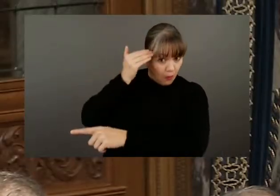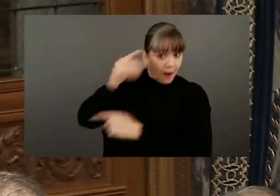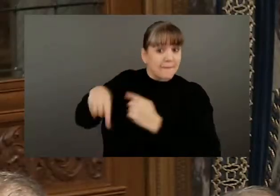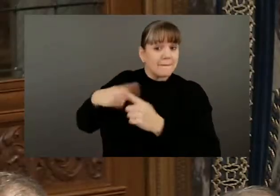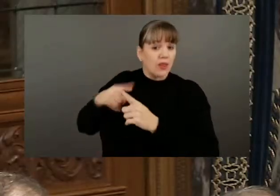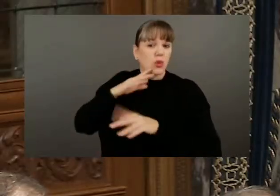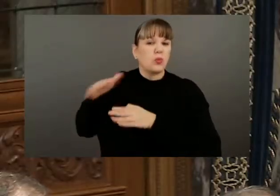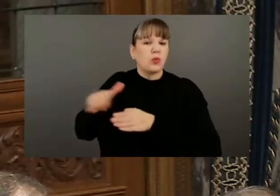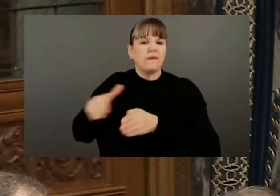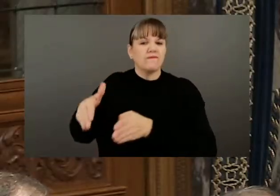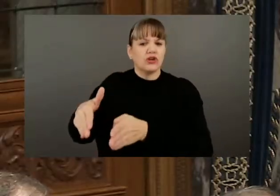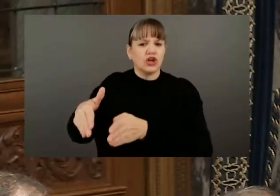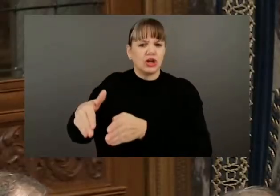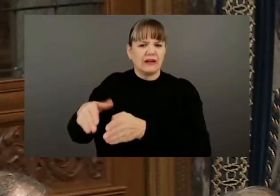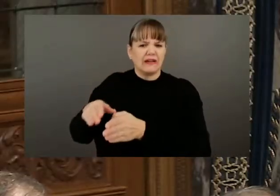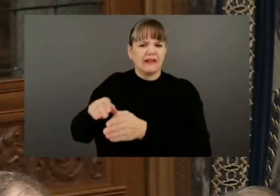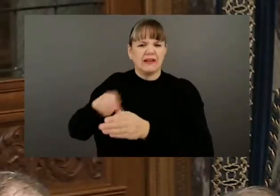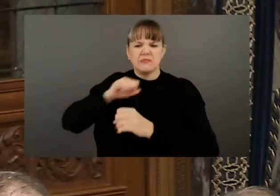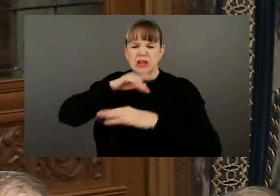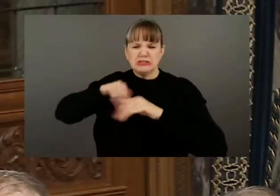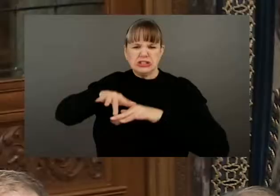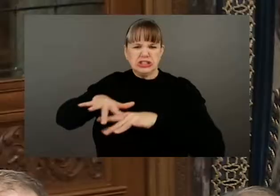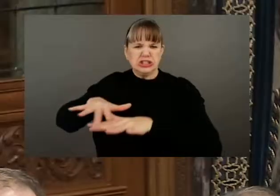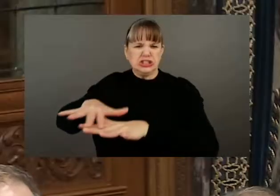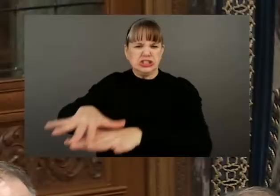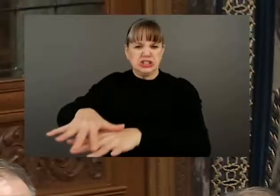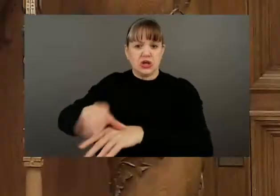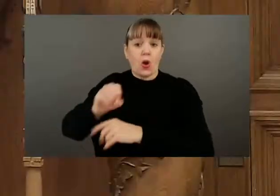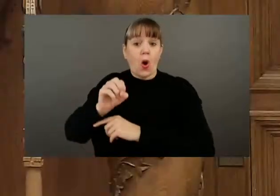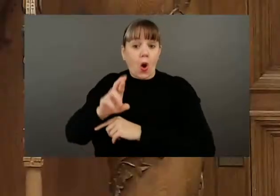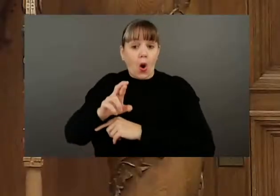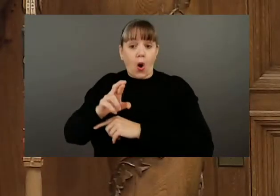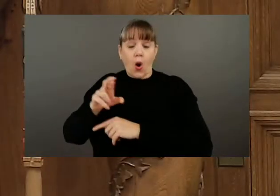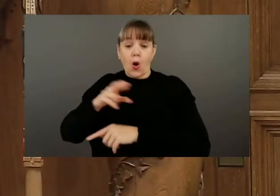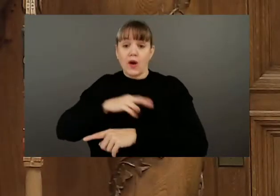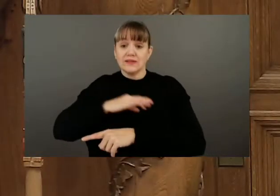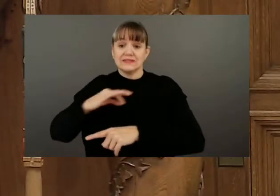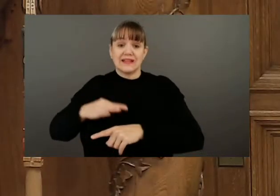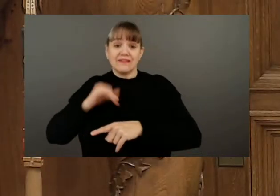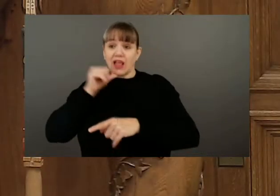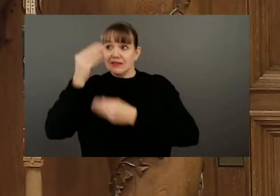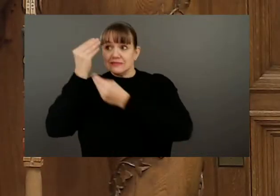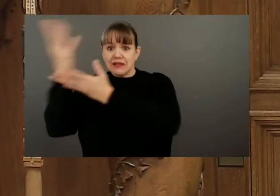her. Which is it?" Thank you, Mr. Speaker.